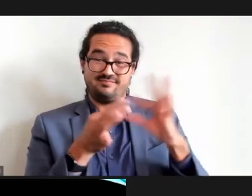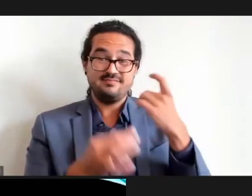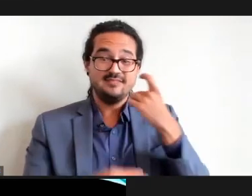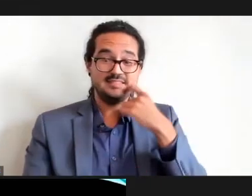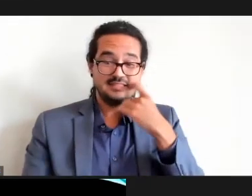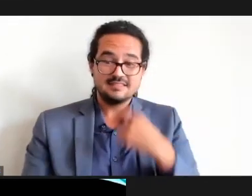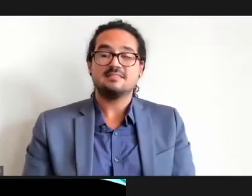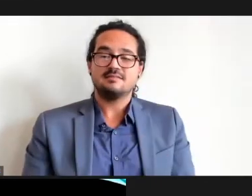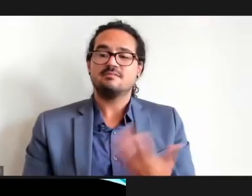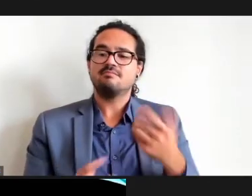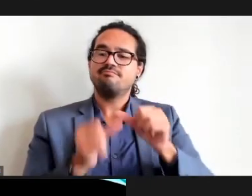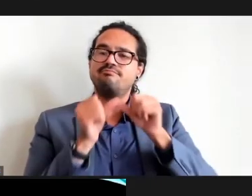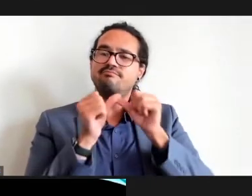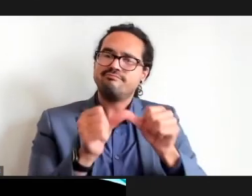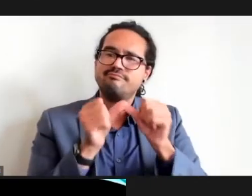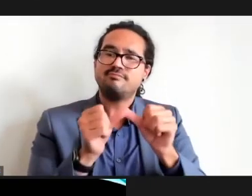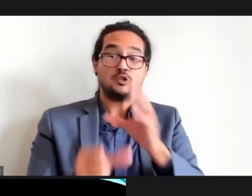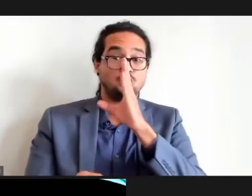community.